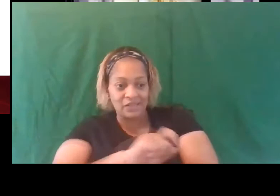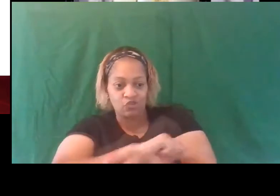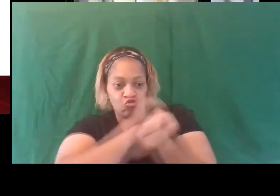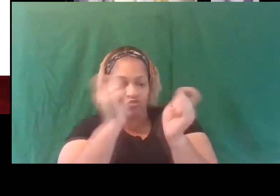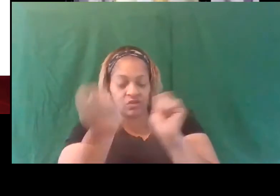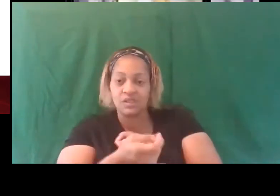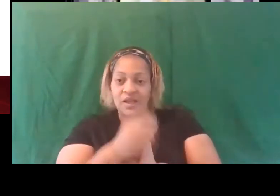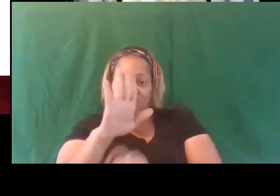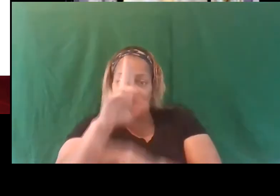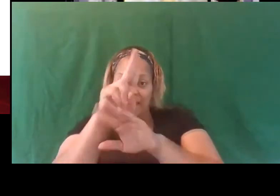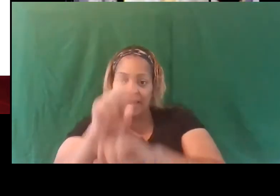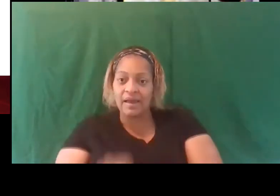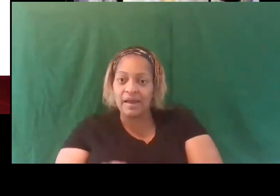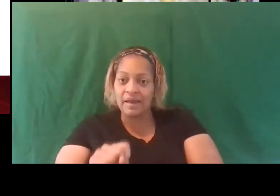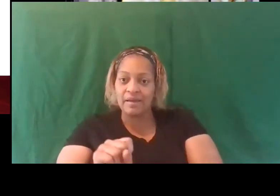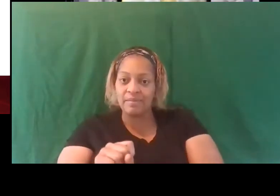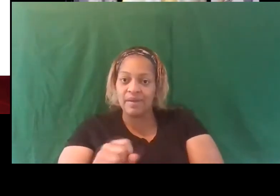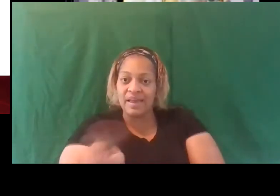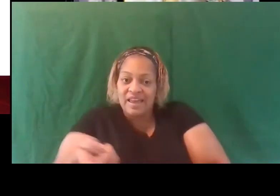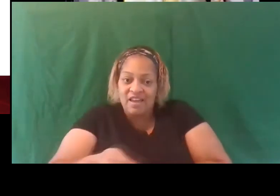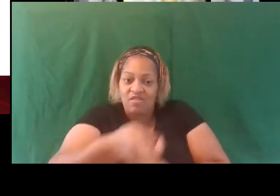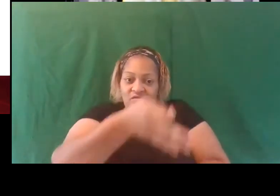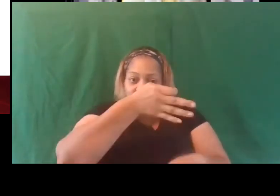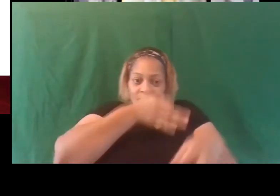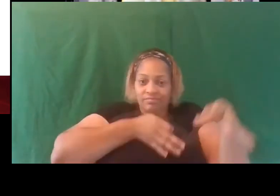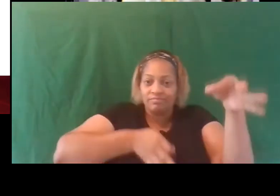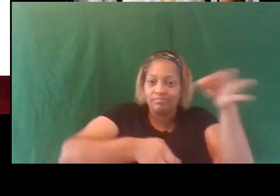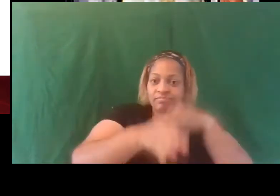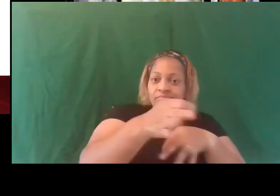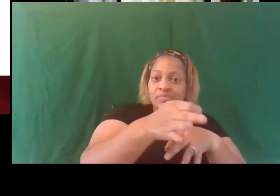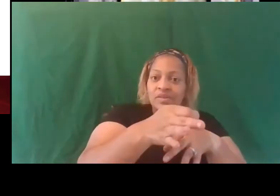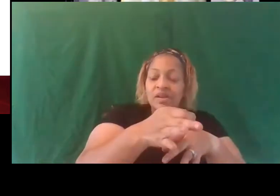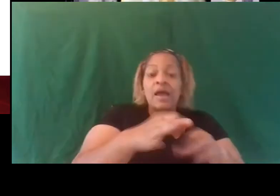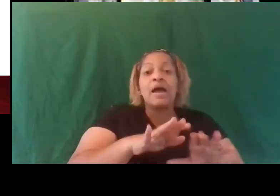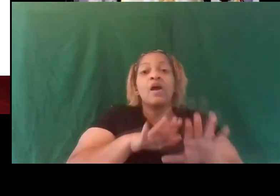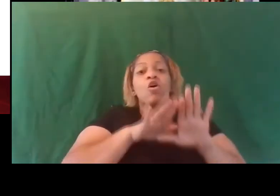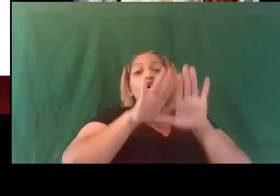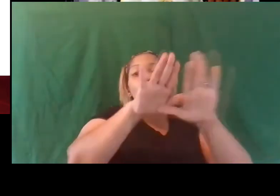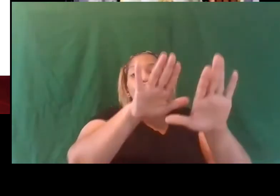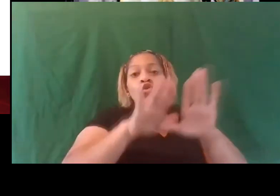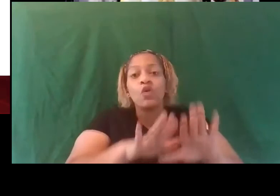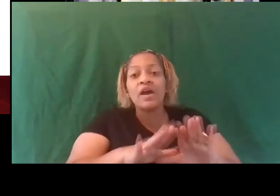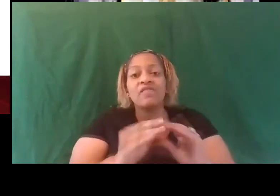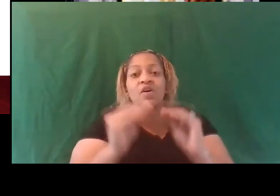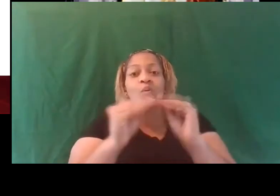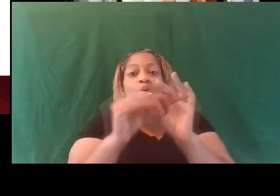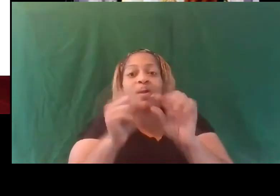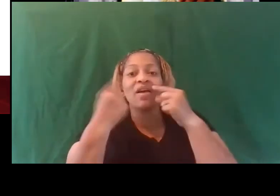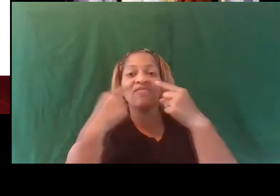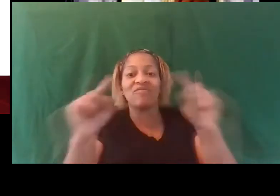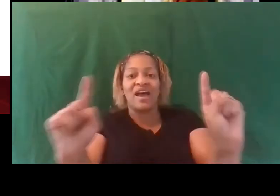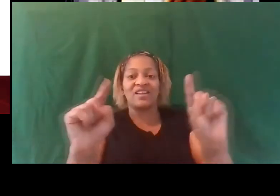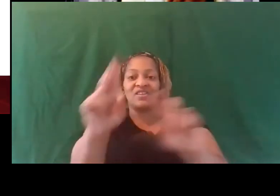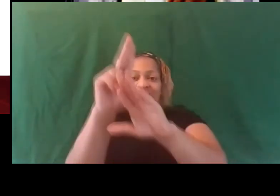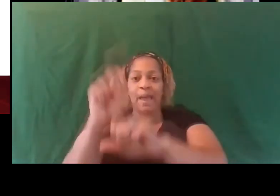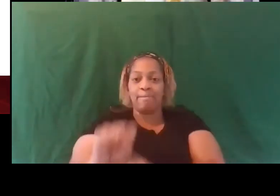and instill a greater, more effective